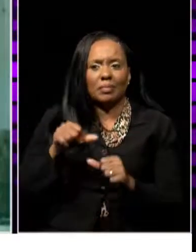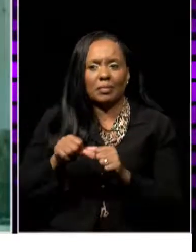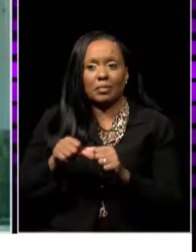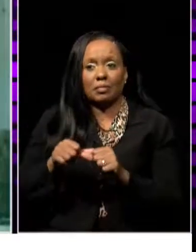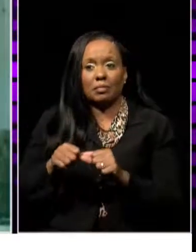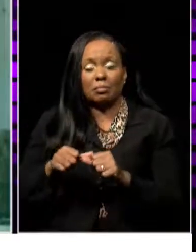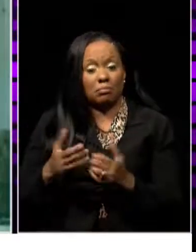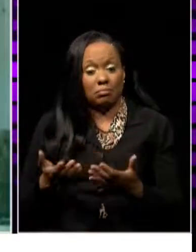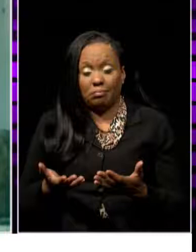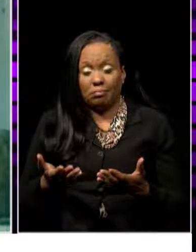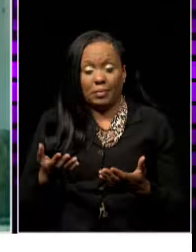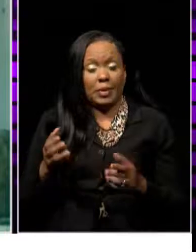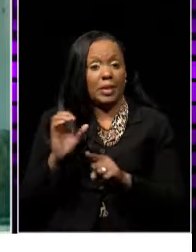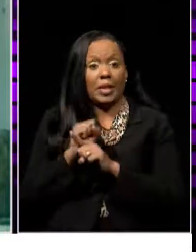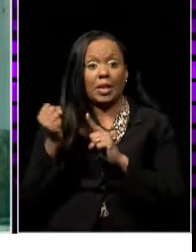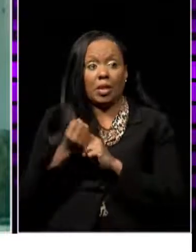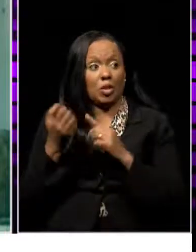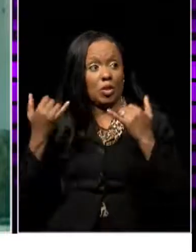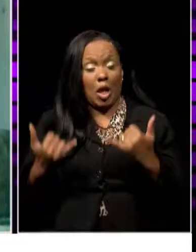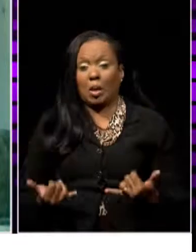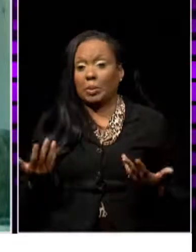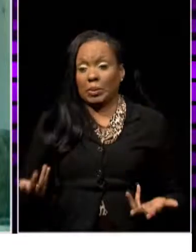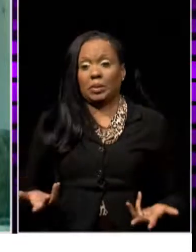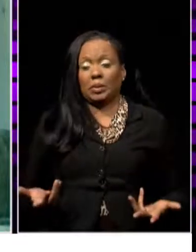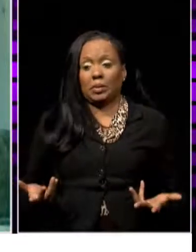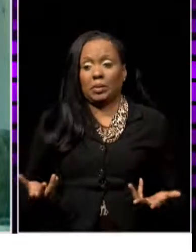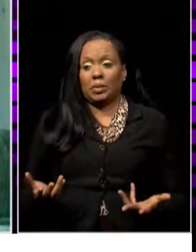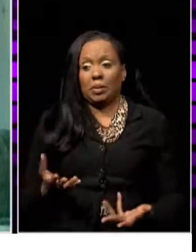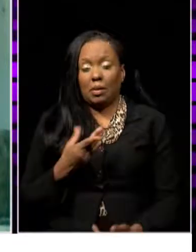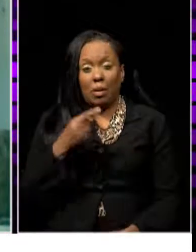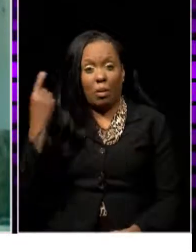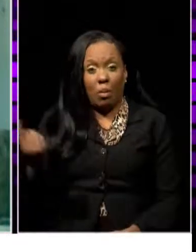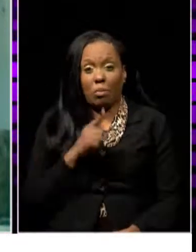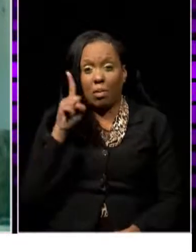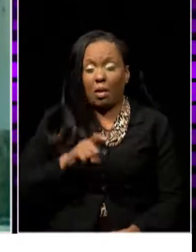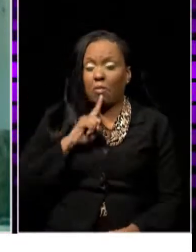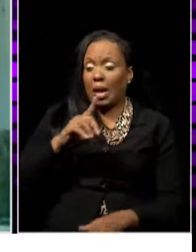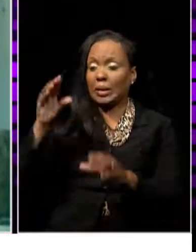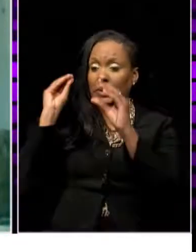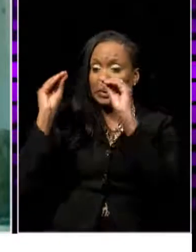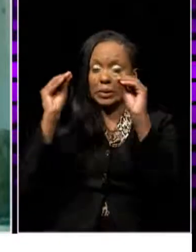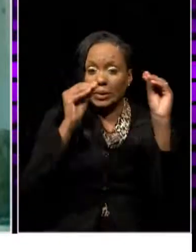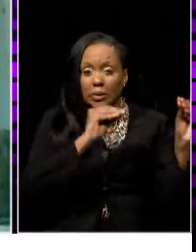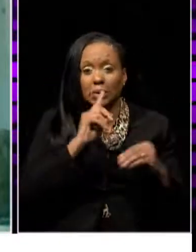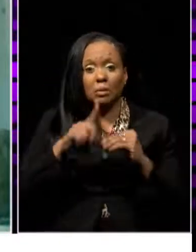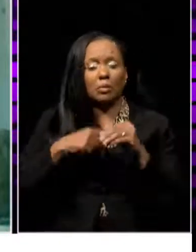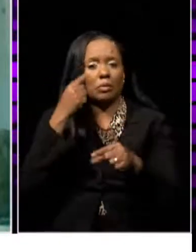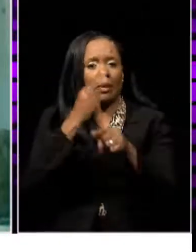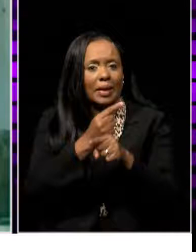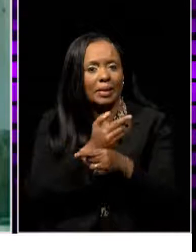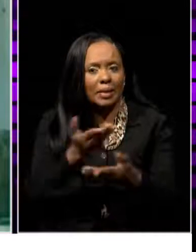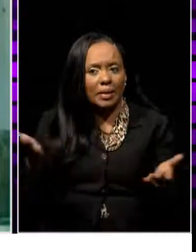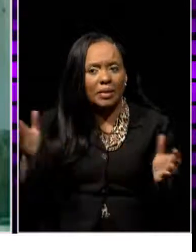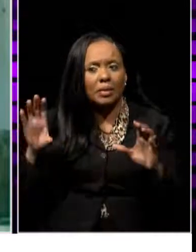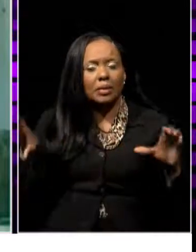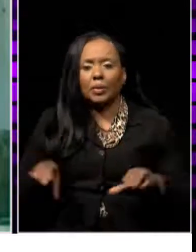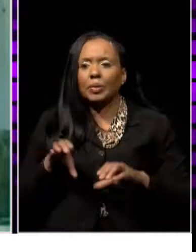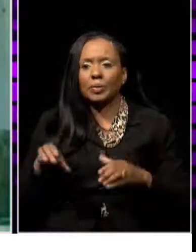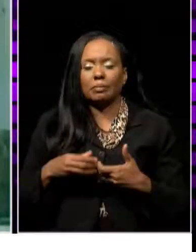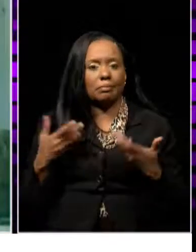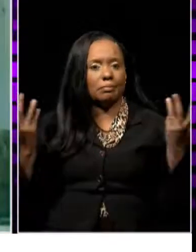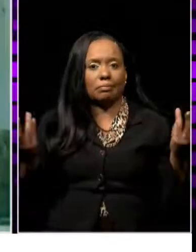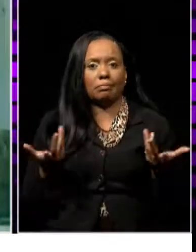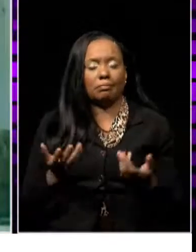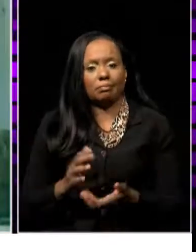children are in, and we have to always educate them into the right things that they need to do. There's nothing more that we can